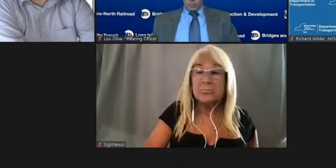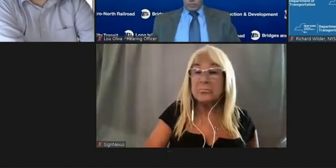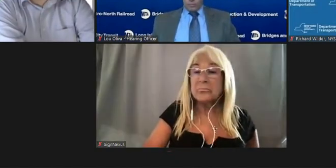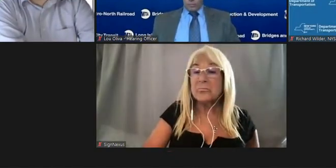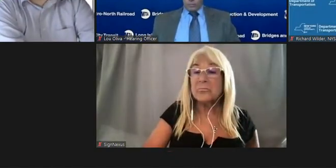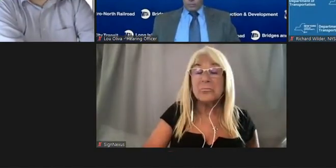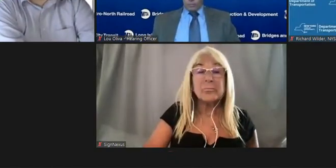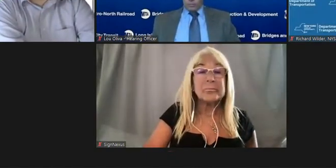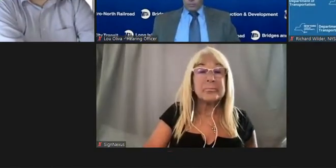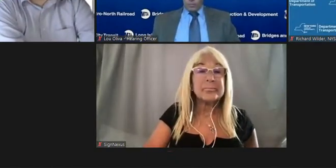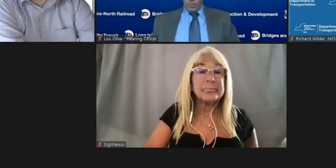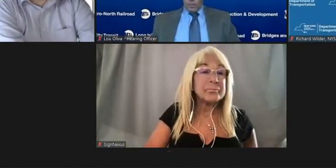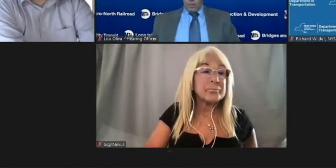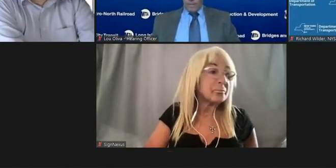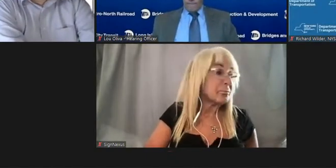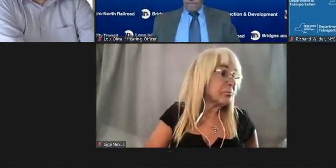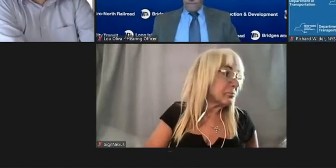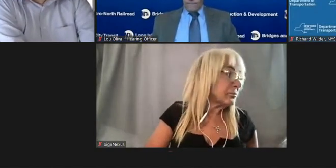foreign